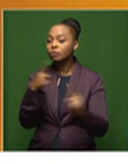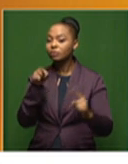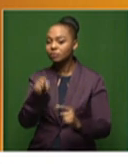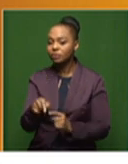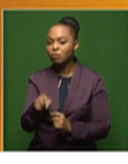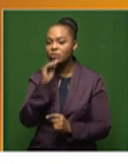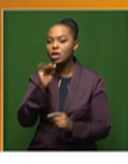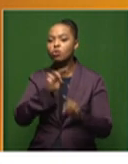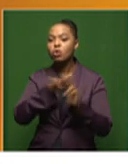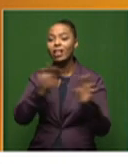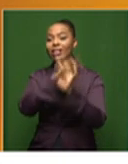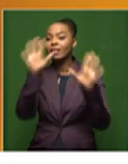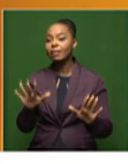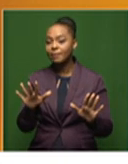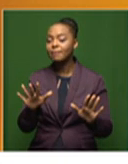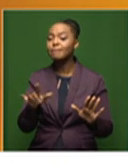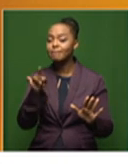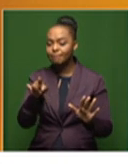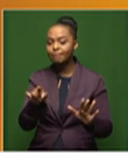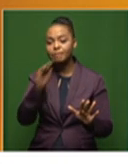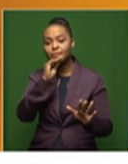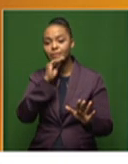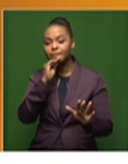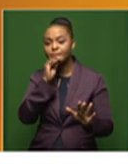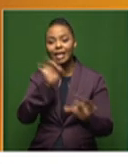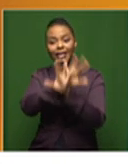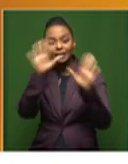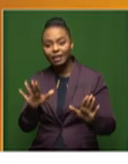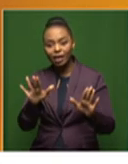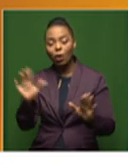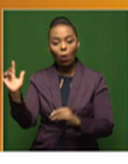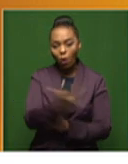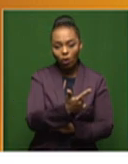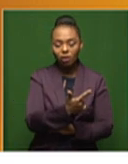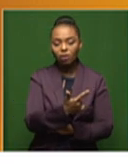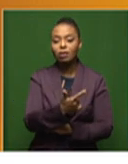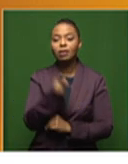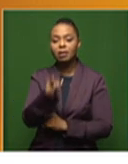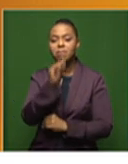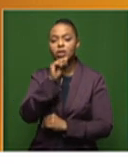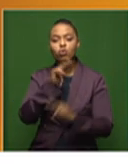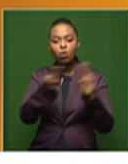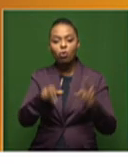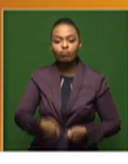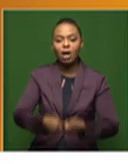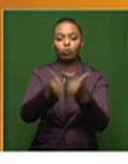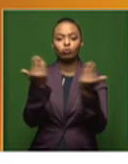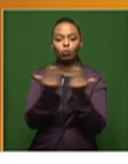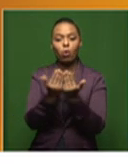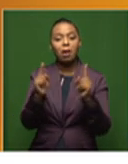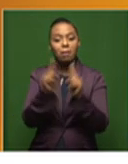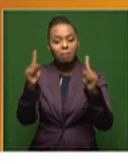be. Had it been an instruction, wouldn't it have been clearer to all that there should be no return to school? But once you